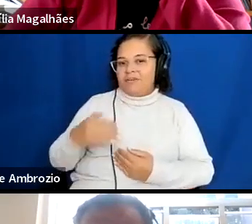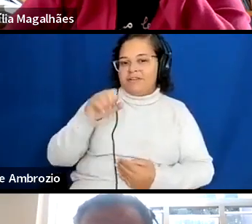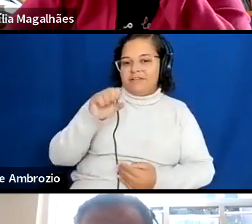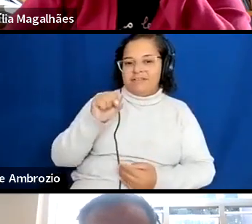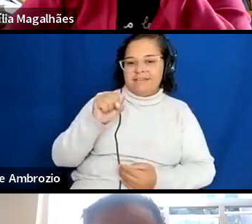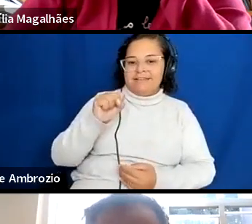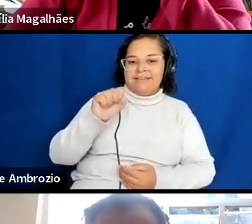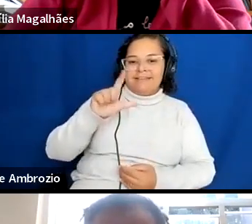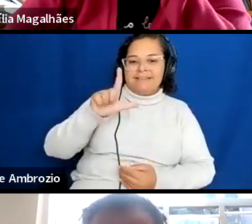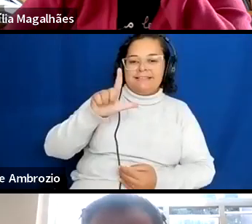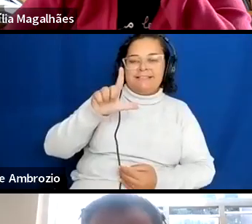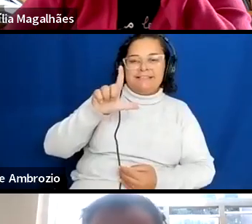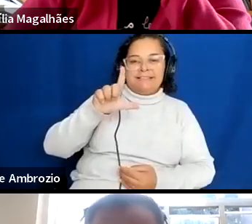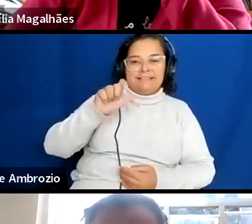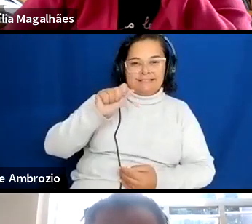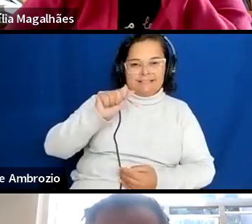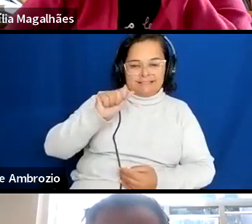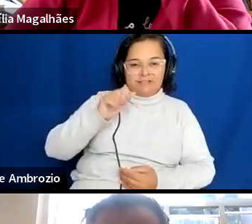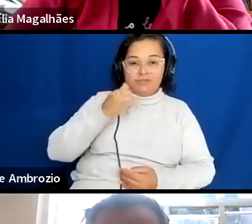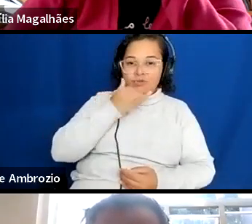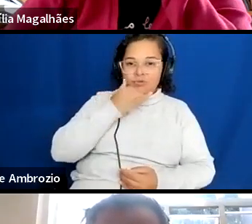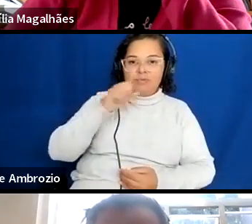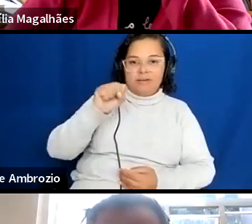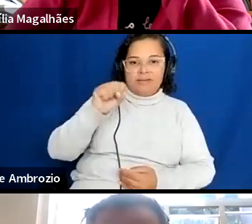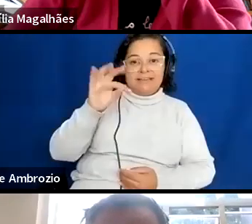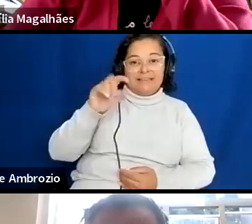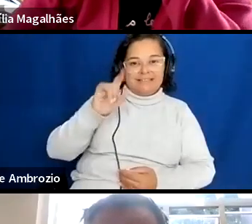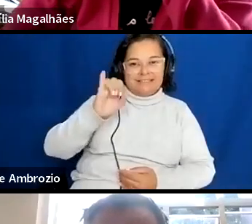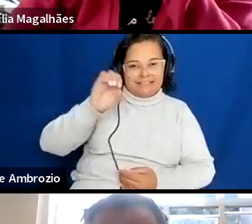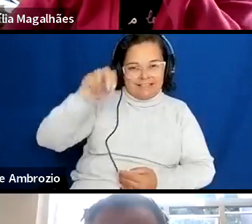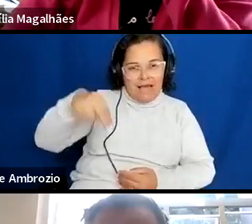there's some detailed discussion of this